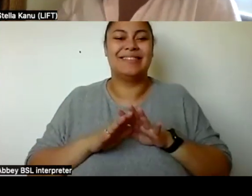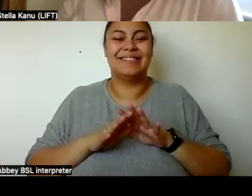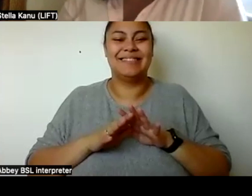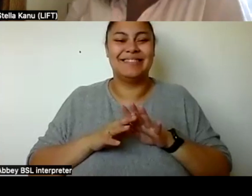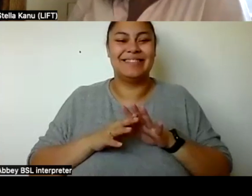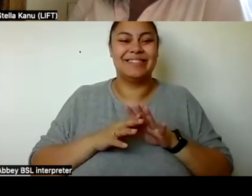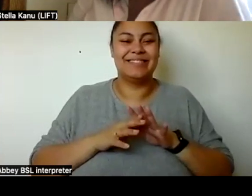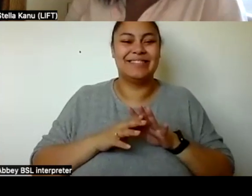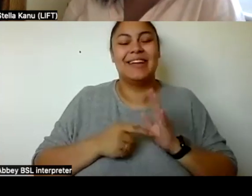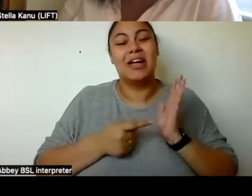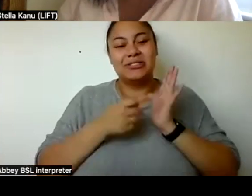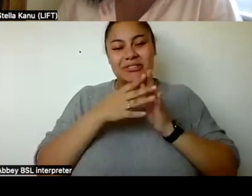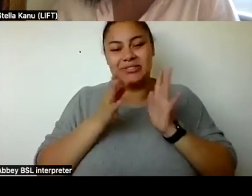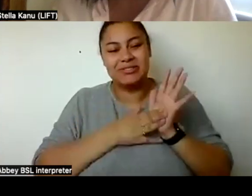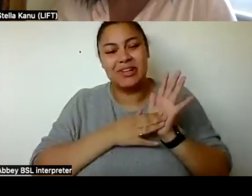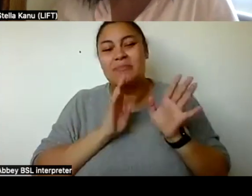some practicalities.